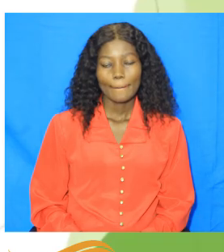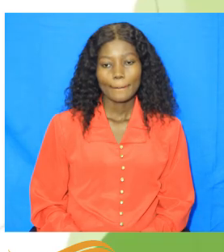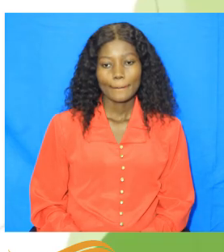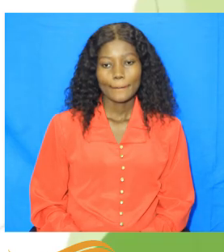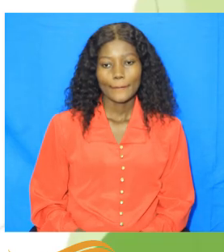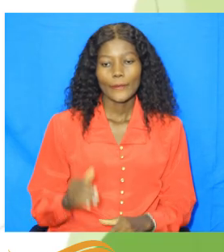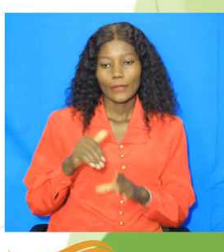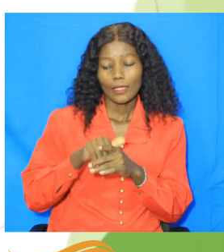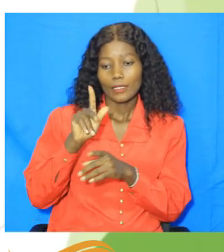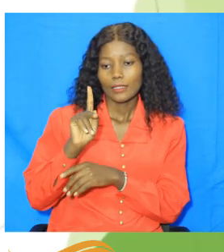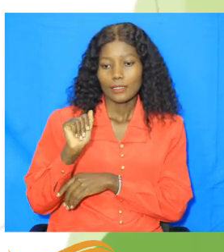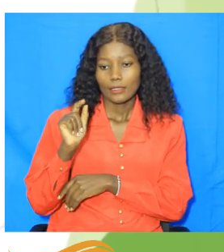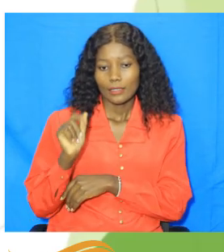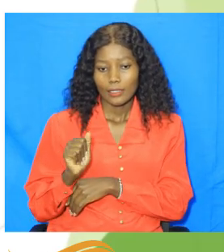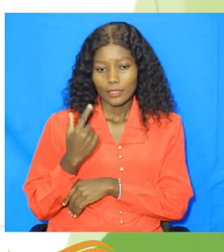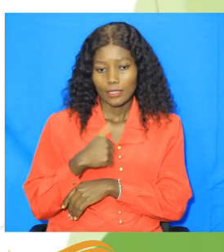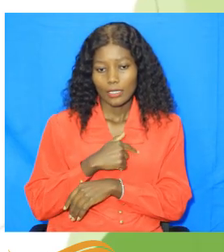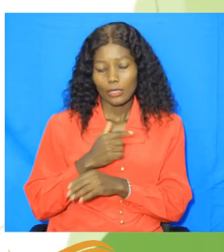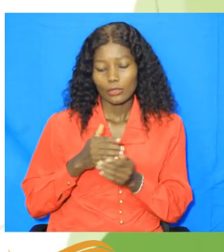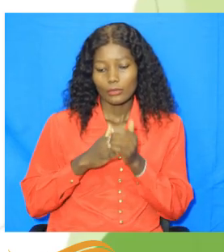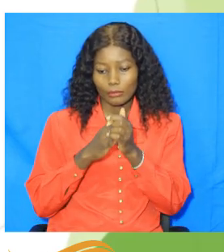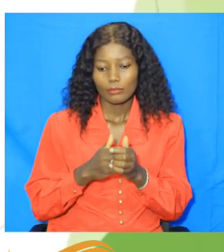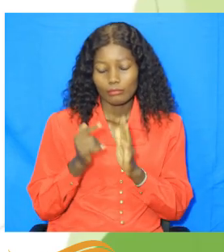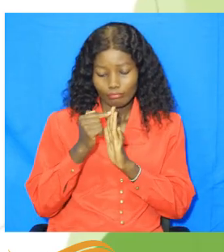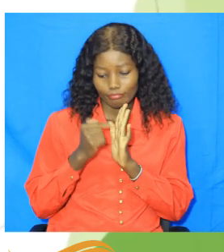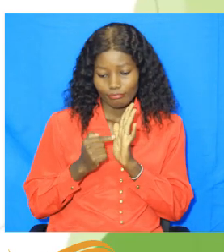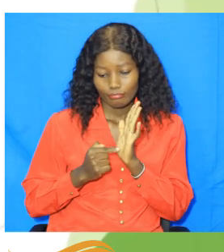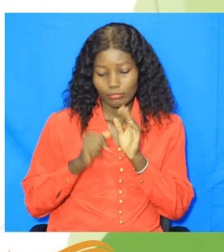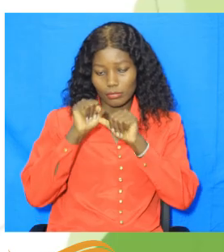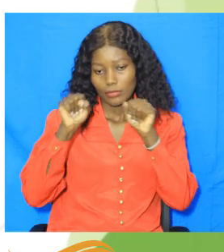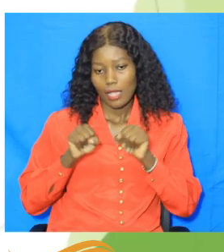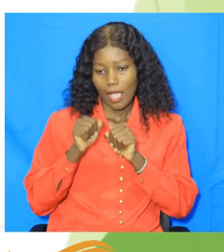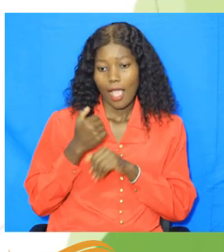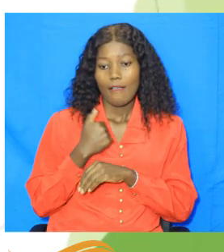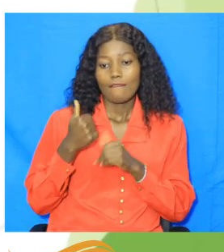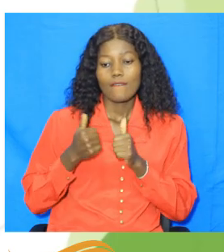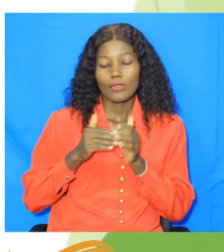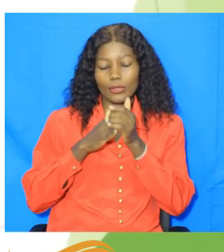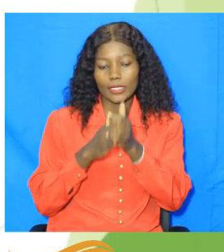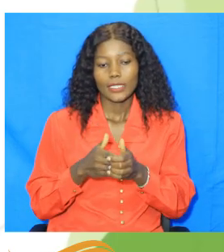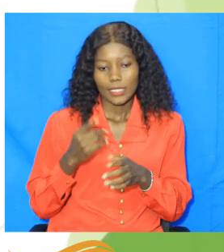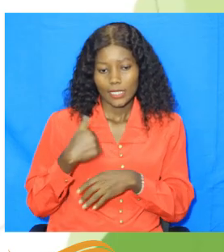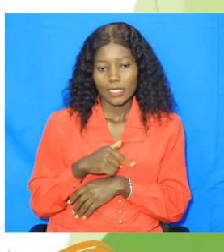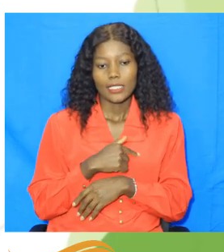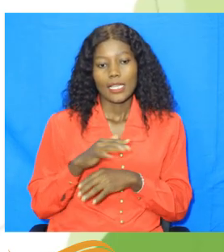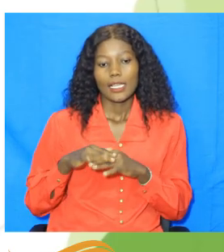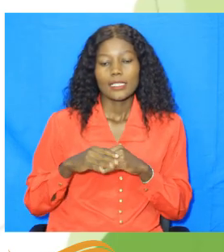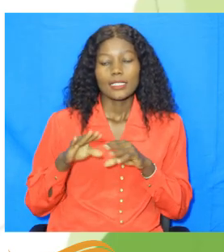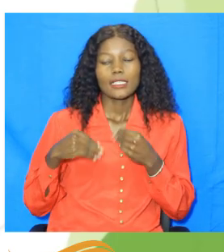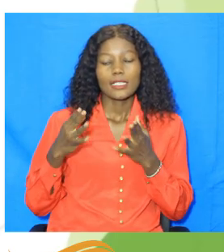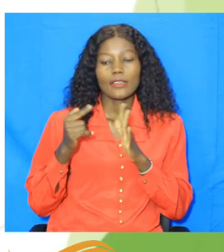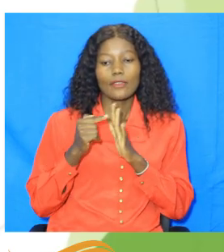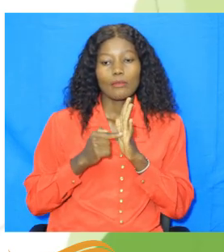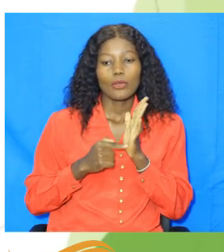So in kata, we are being guided by, we have points, a point system, which guides us in giving points